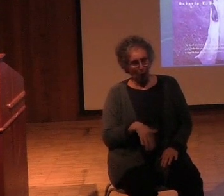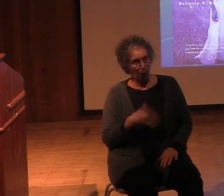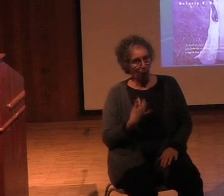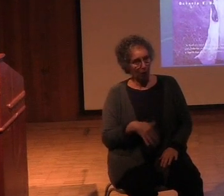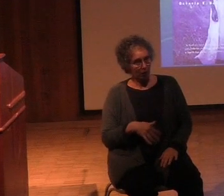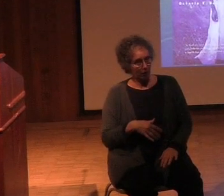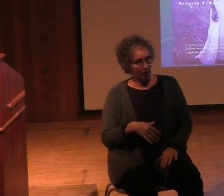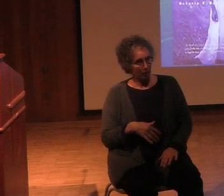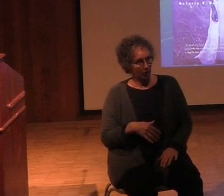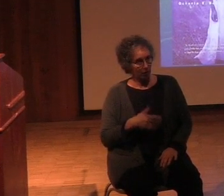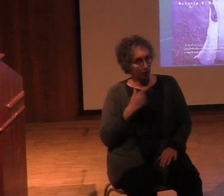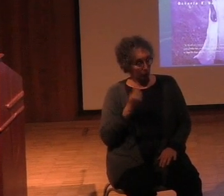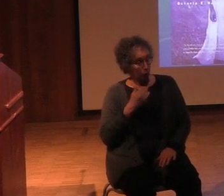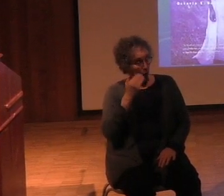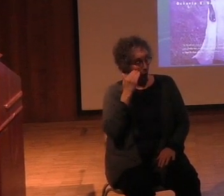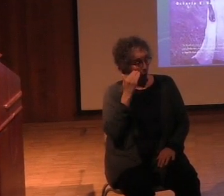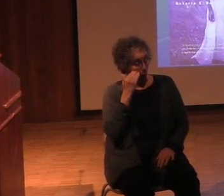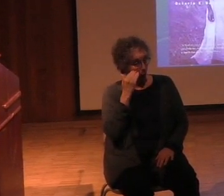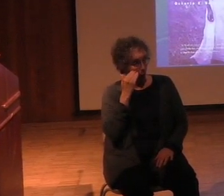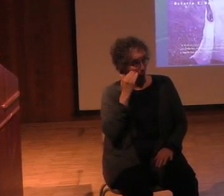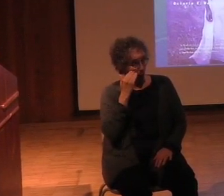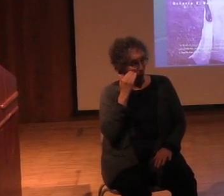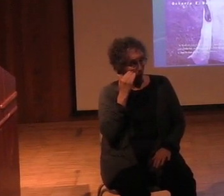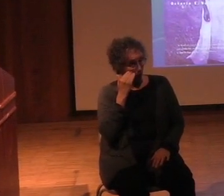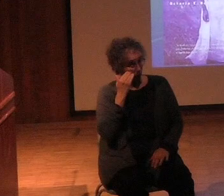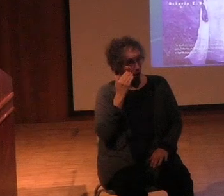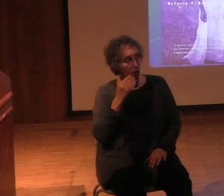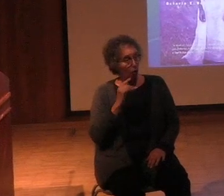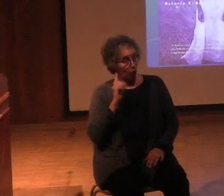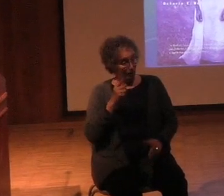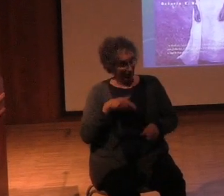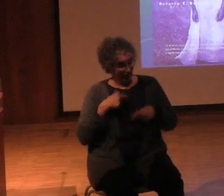Because we know, because we've been living it